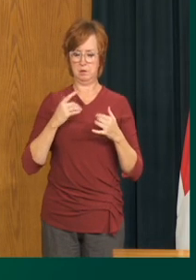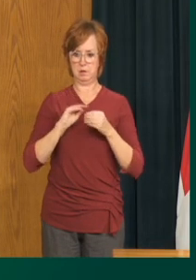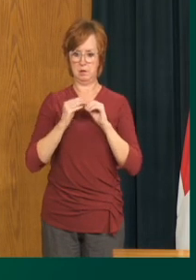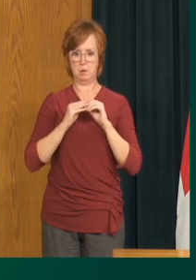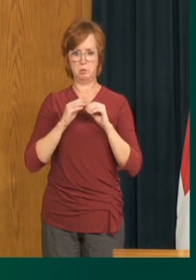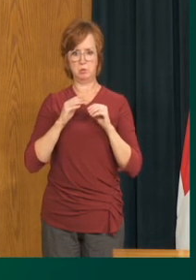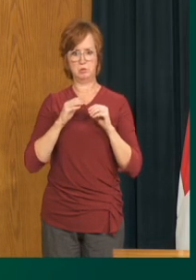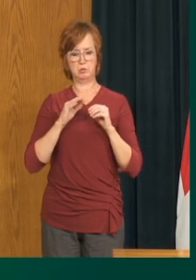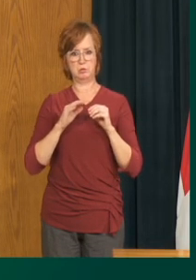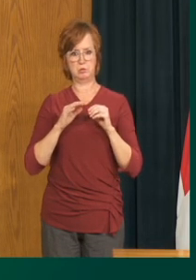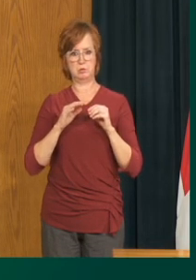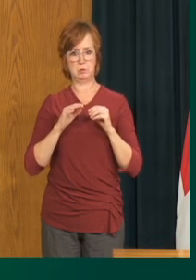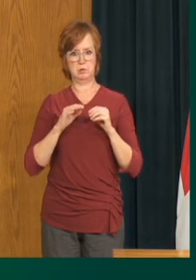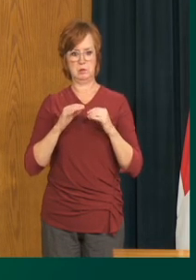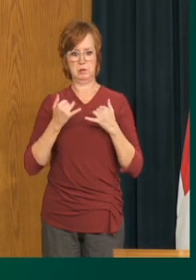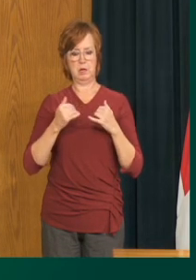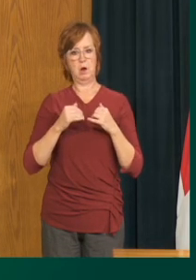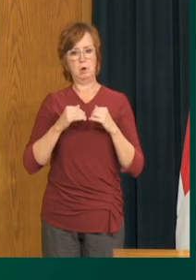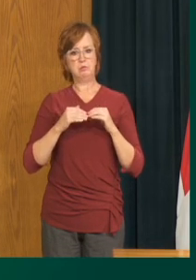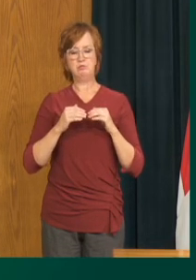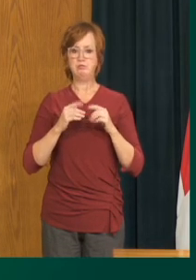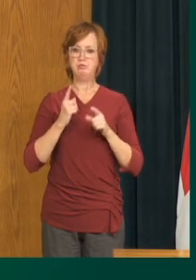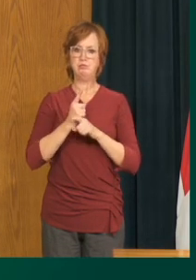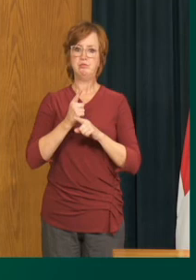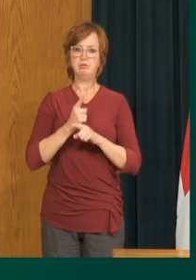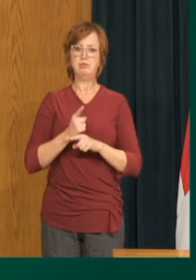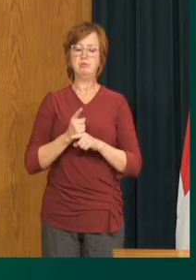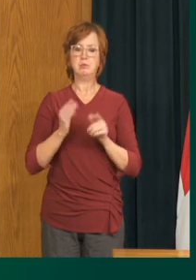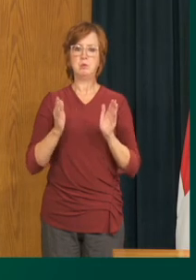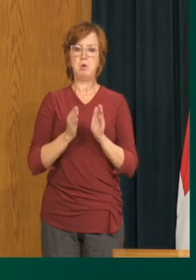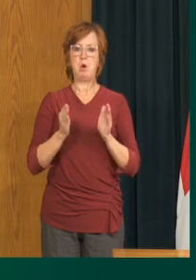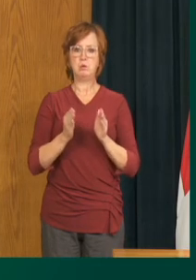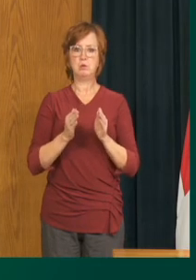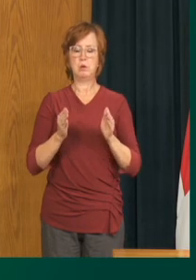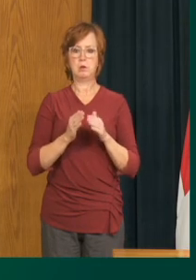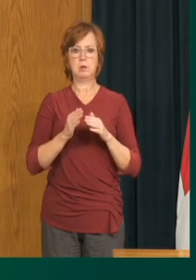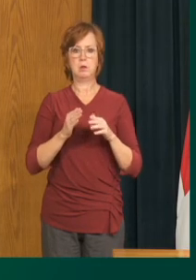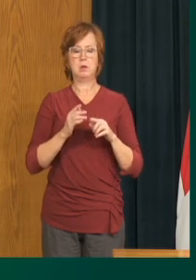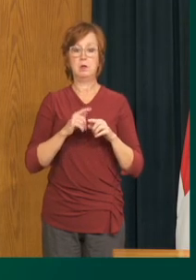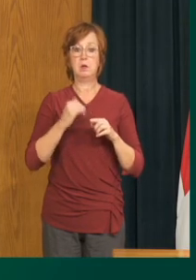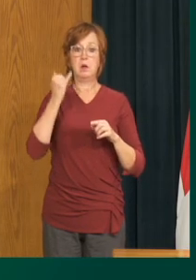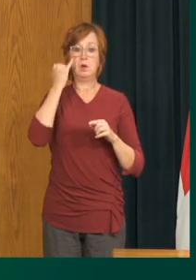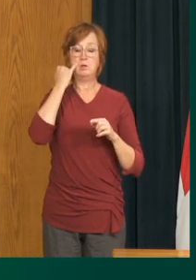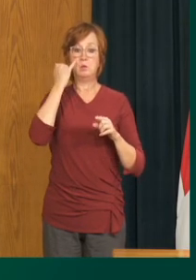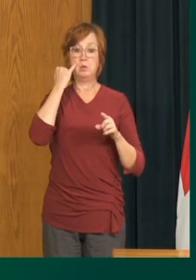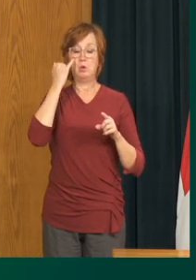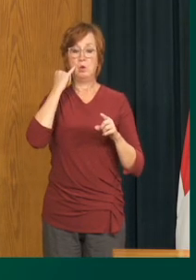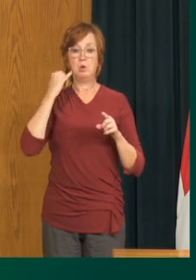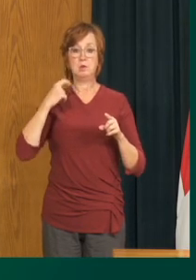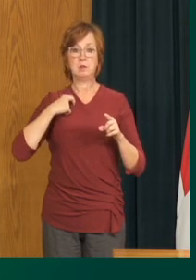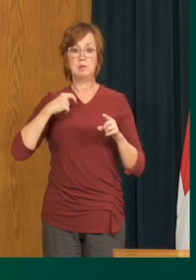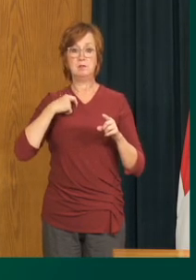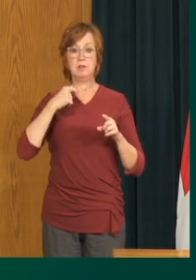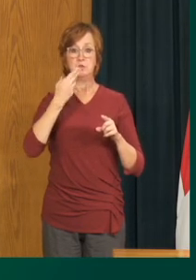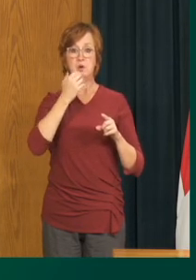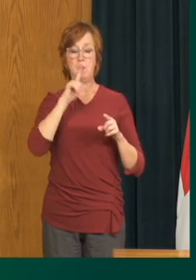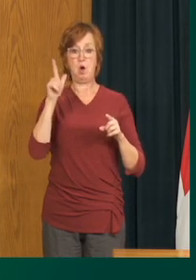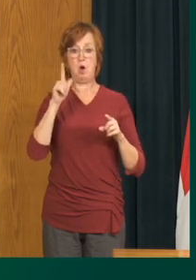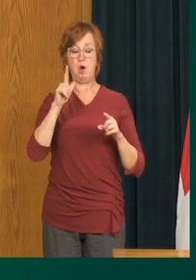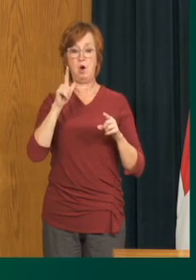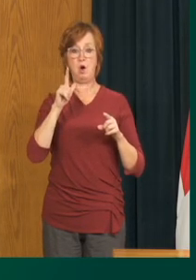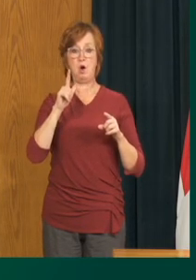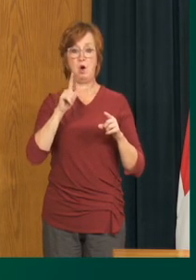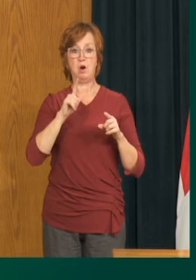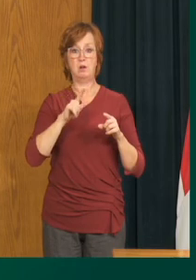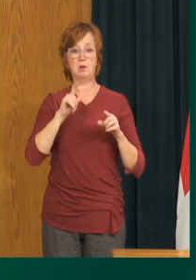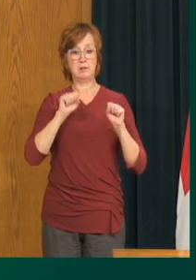for example, convention centers that can, under normal circumstances, accommodate 500 people? Should we be looking at maybe opening those